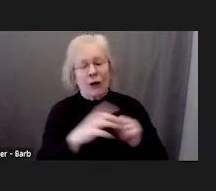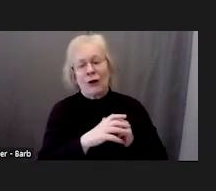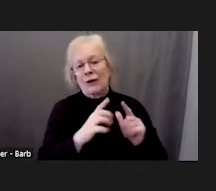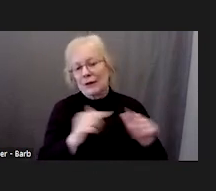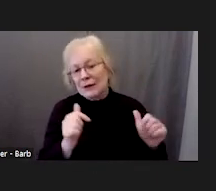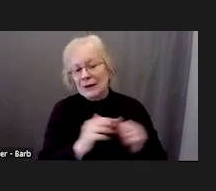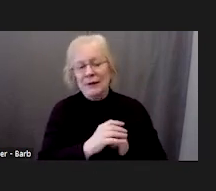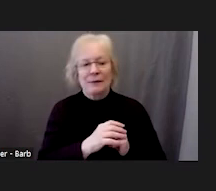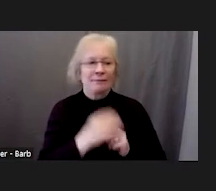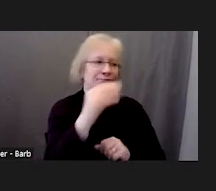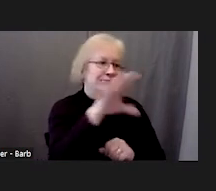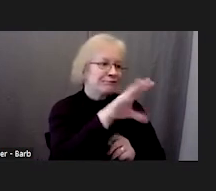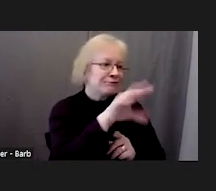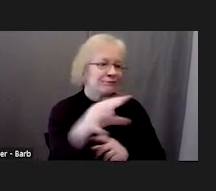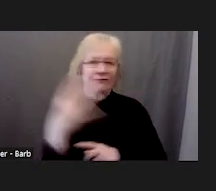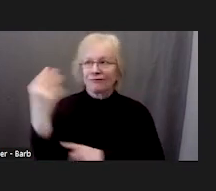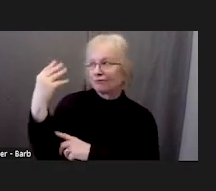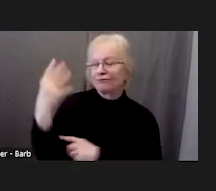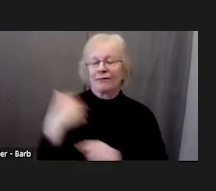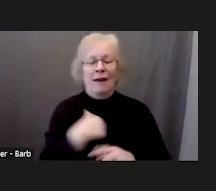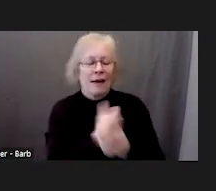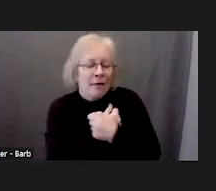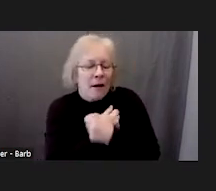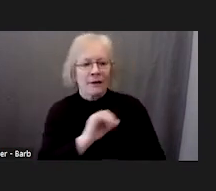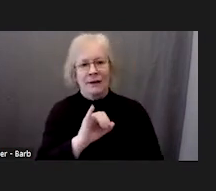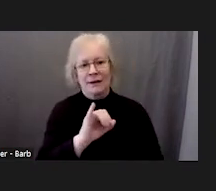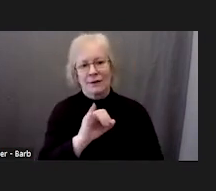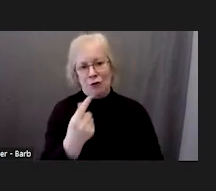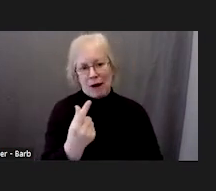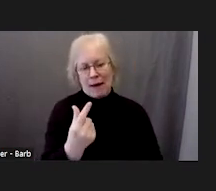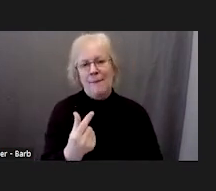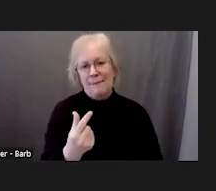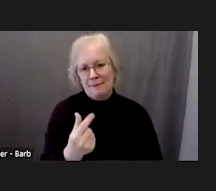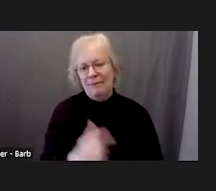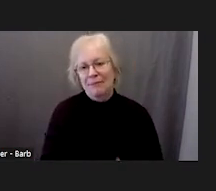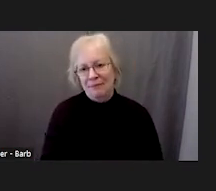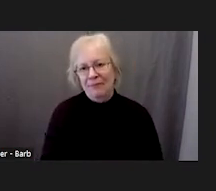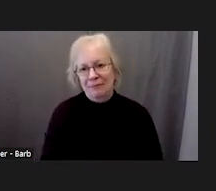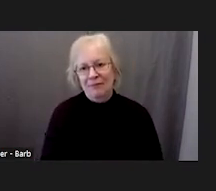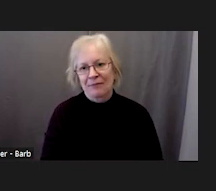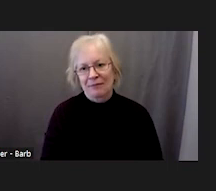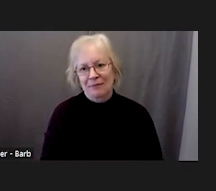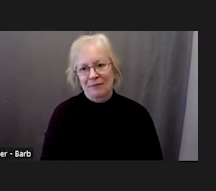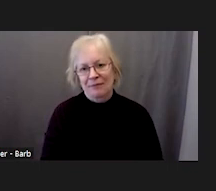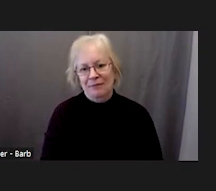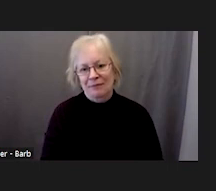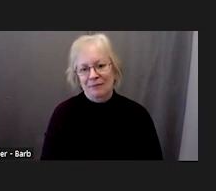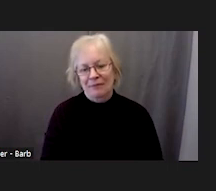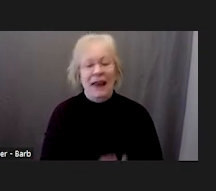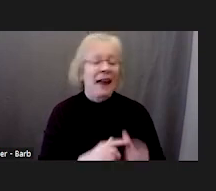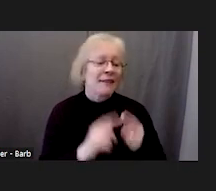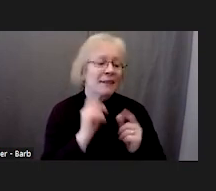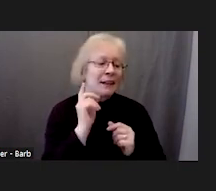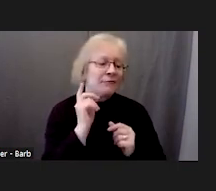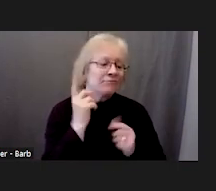of pictures. I love Instagram and all that. But I also just, you know, hang out with my friends. And